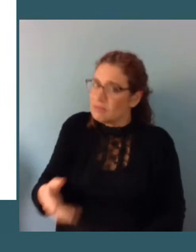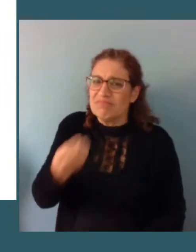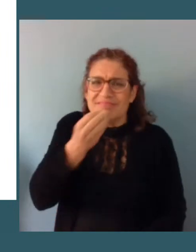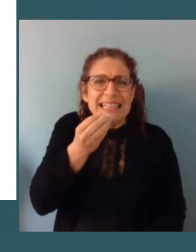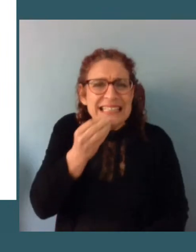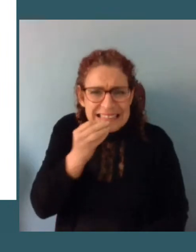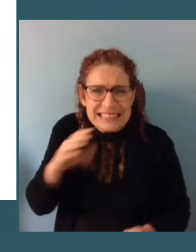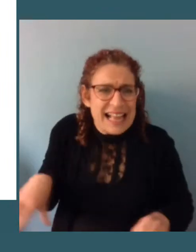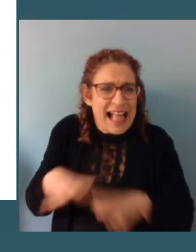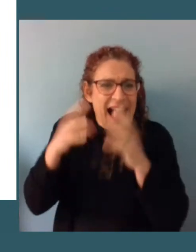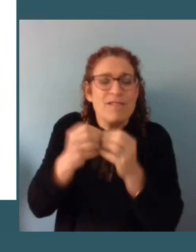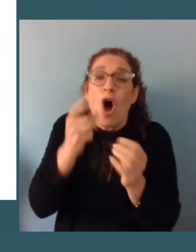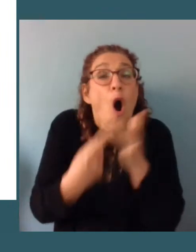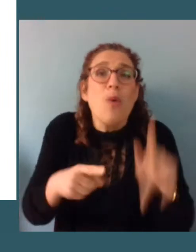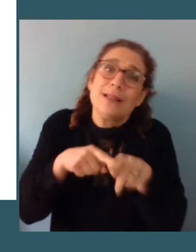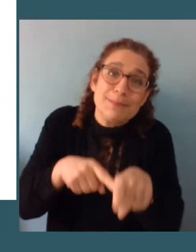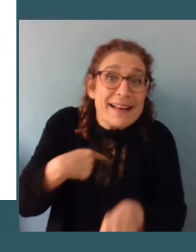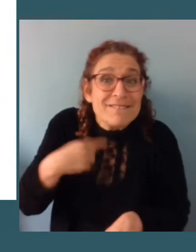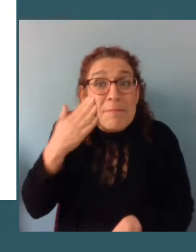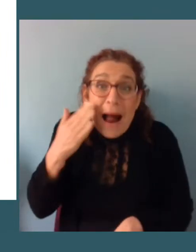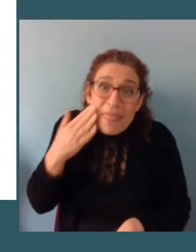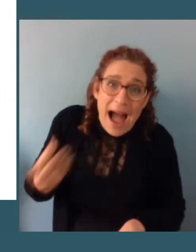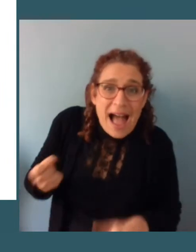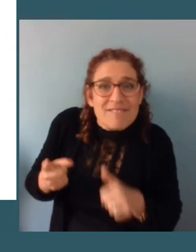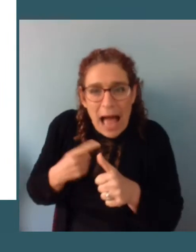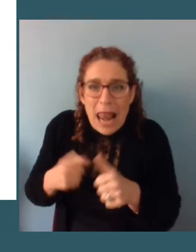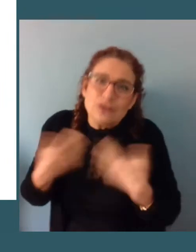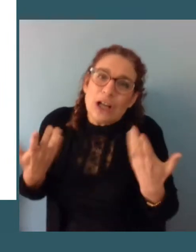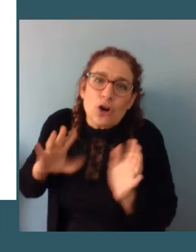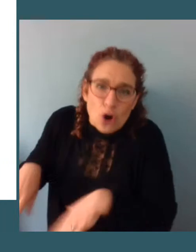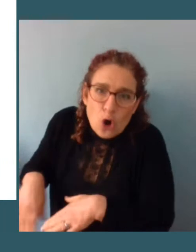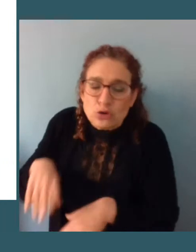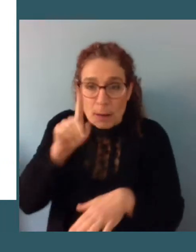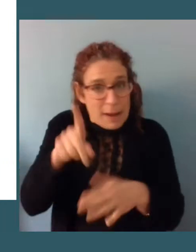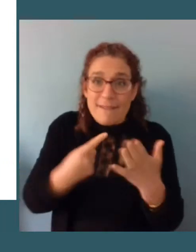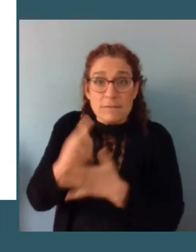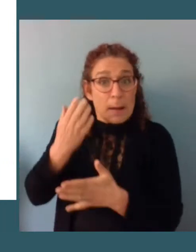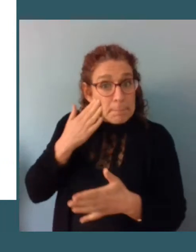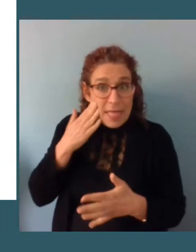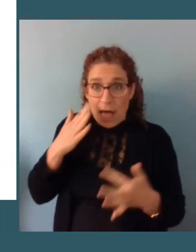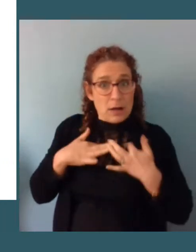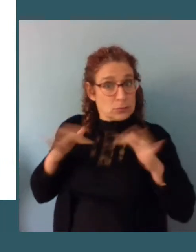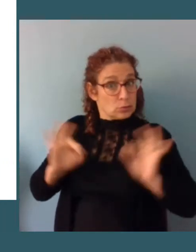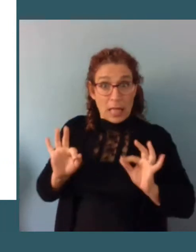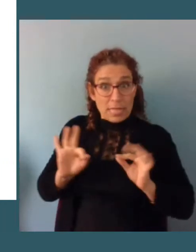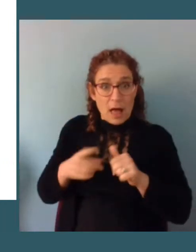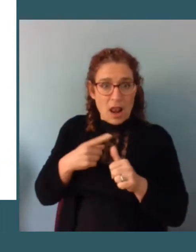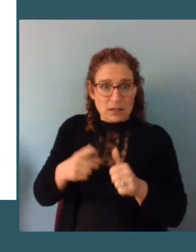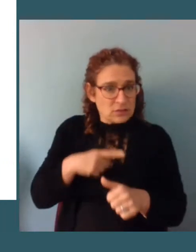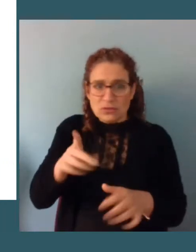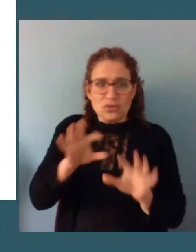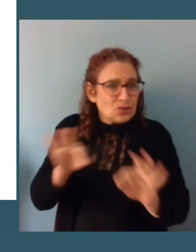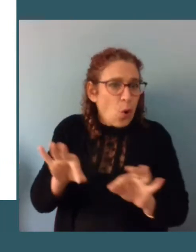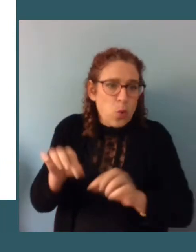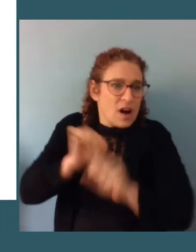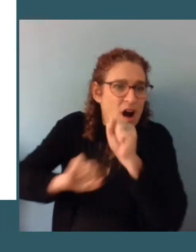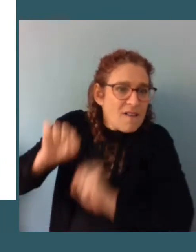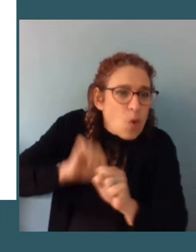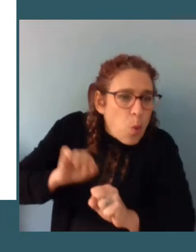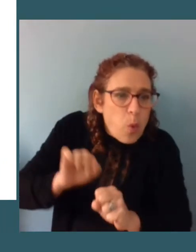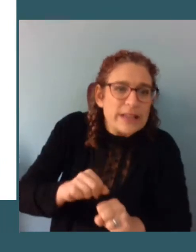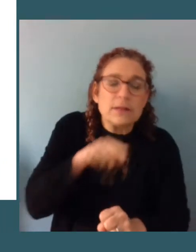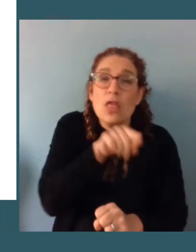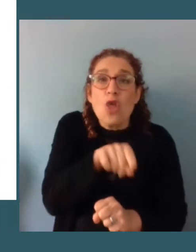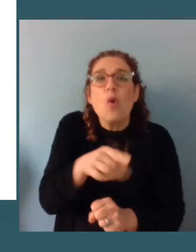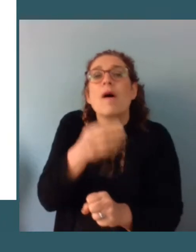the food is, that just a full diet, not avoiding any of the food allergens during pregnancy